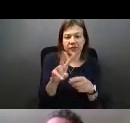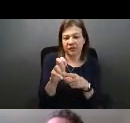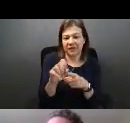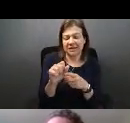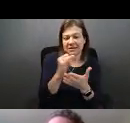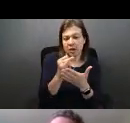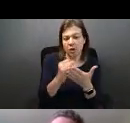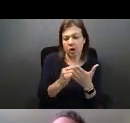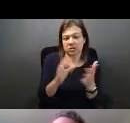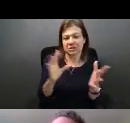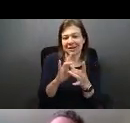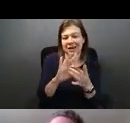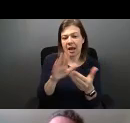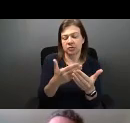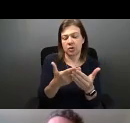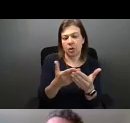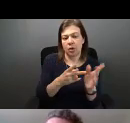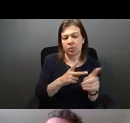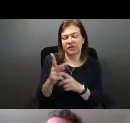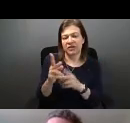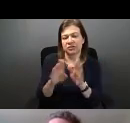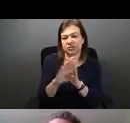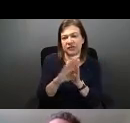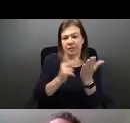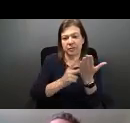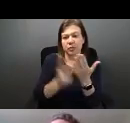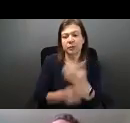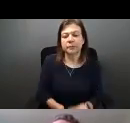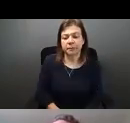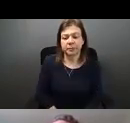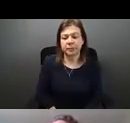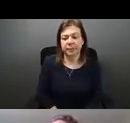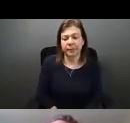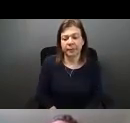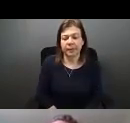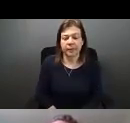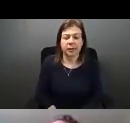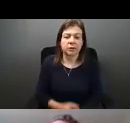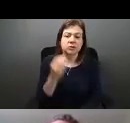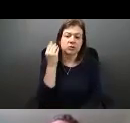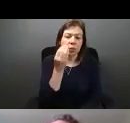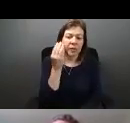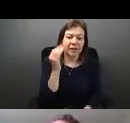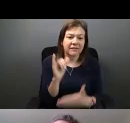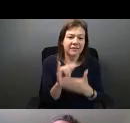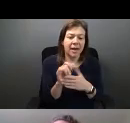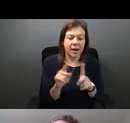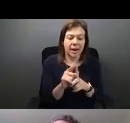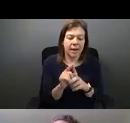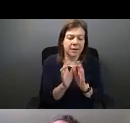Arts Connect All professional development program. So think about that as I